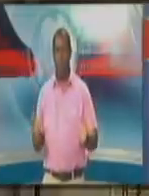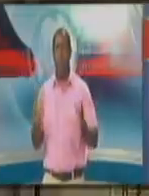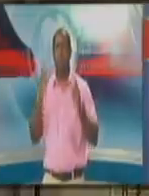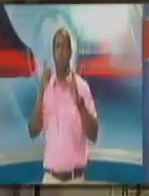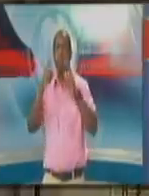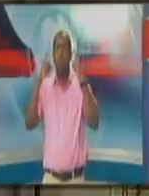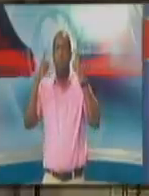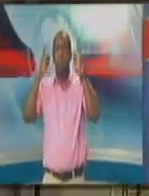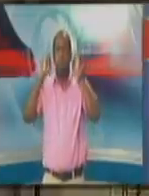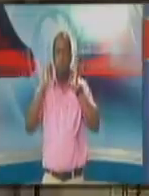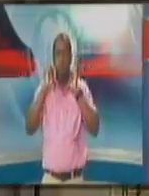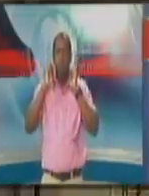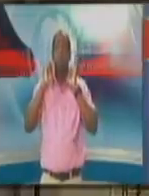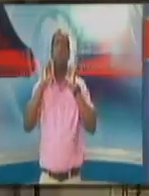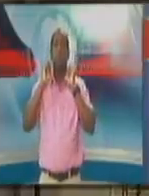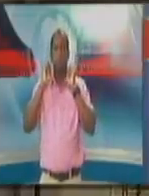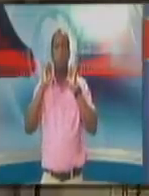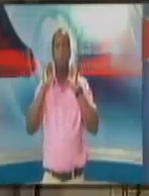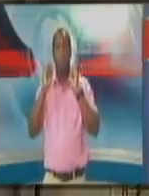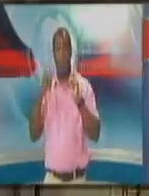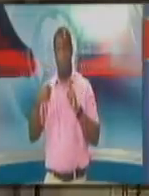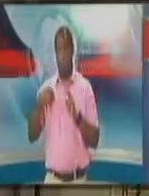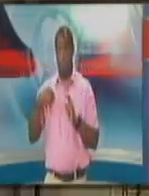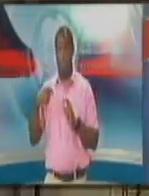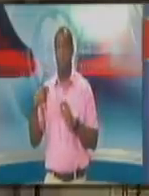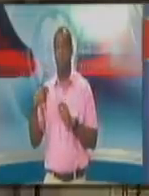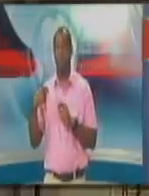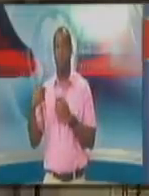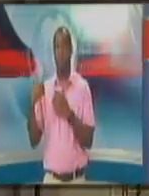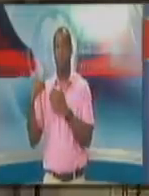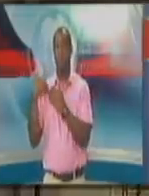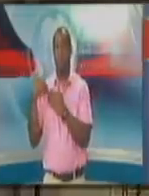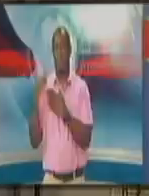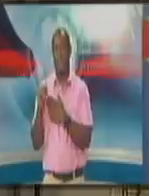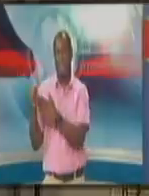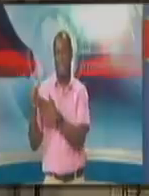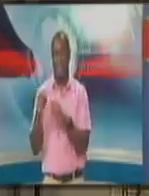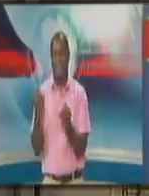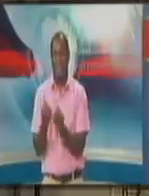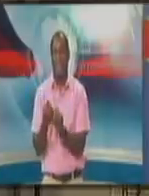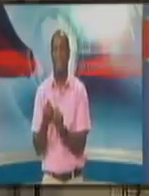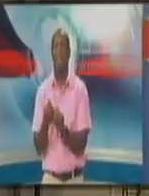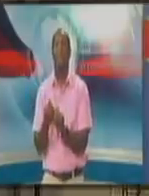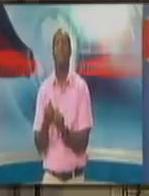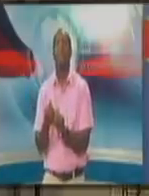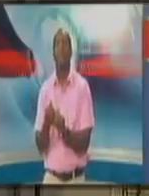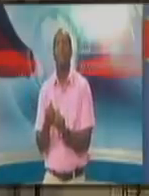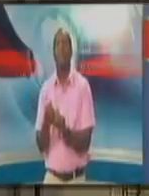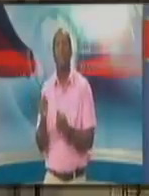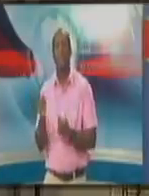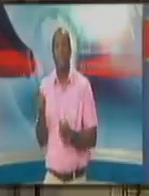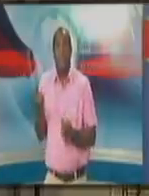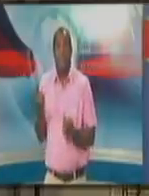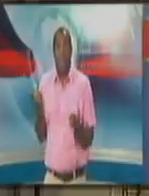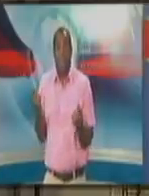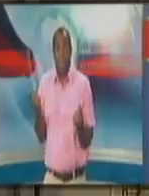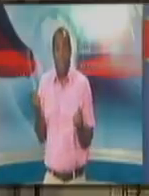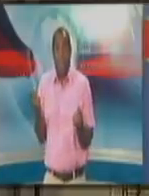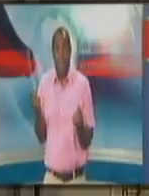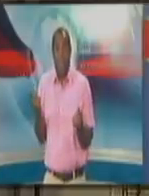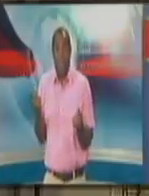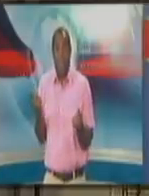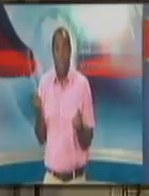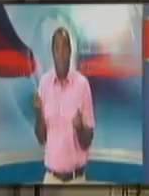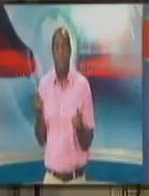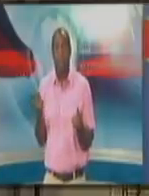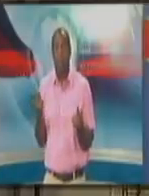for leading that team, the first coping mechanism is that we conduct those meetings in